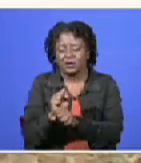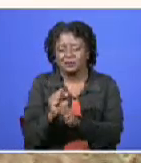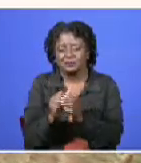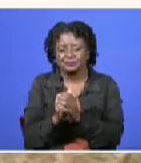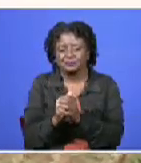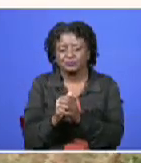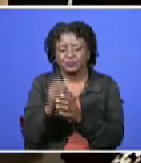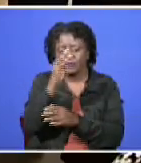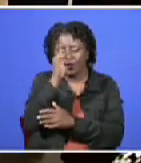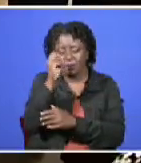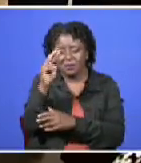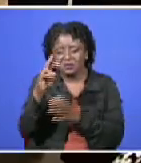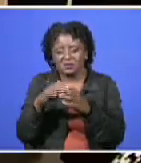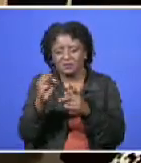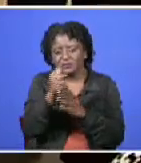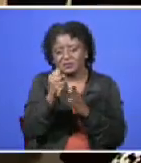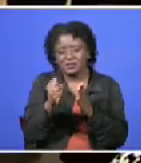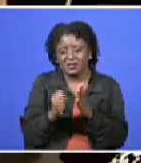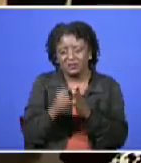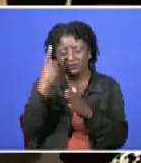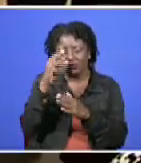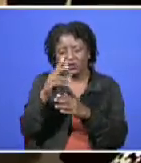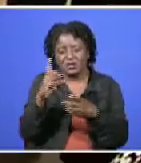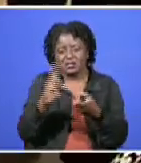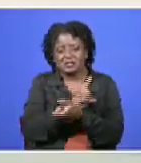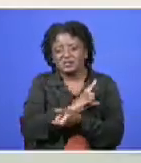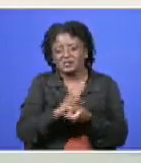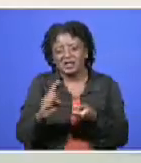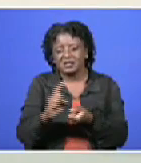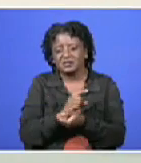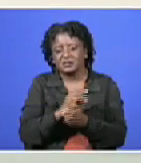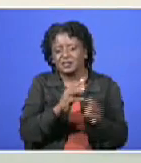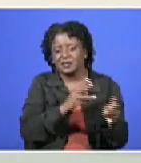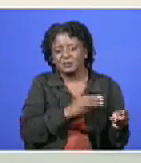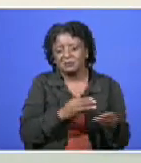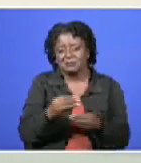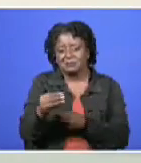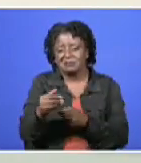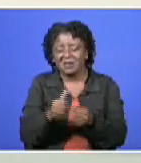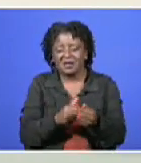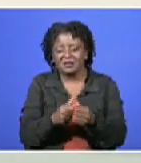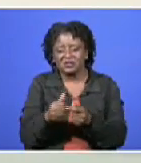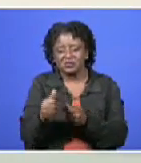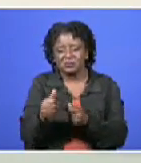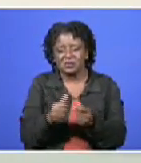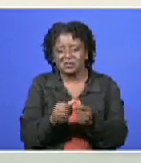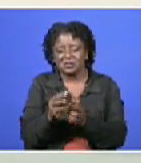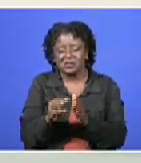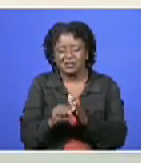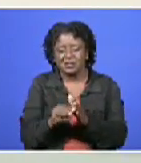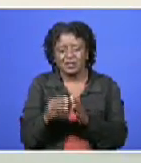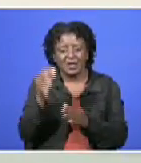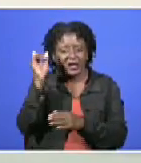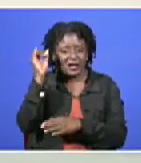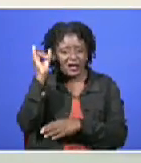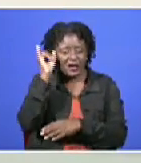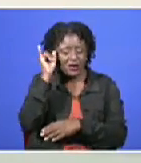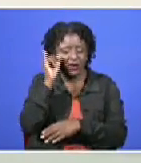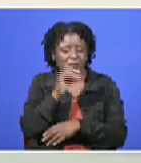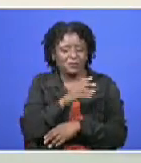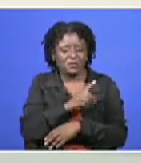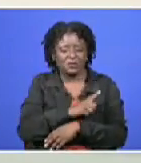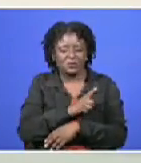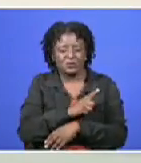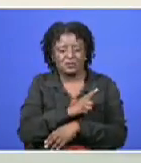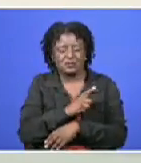Minister of State for Disaster Management, Preparedness and Reconstruction, the Honorable Iram Lewis, is refuting claims that Nema's role has